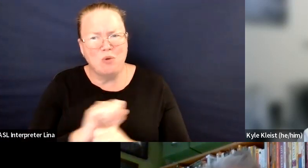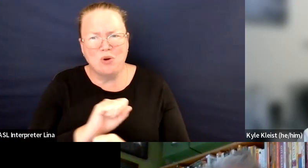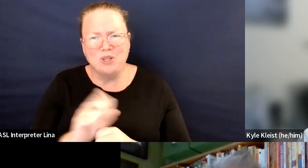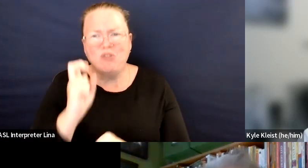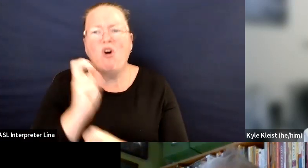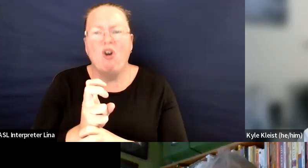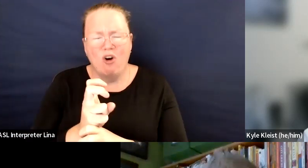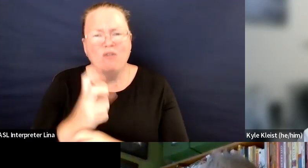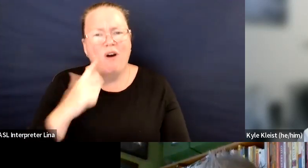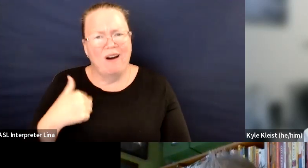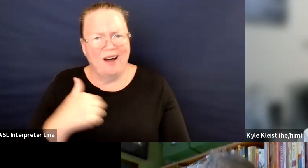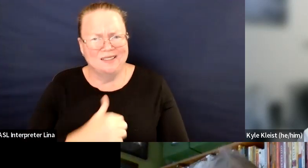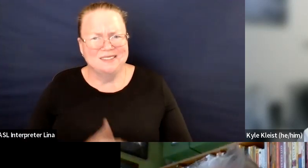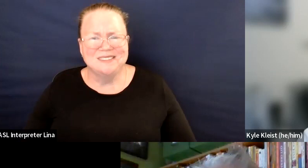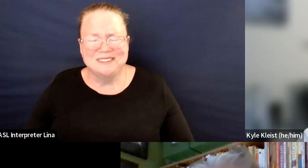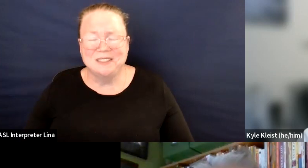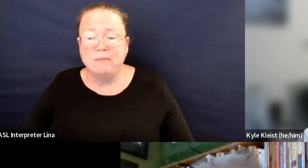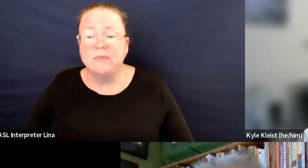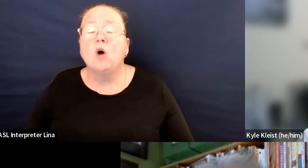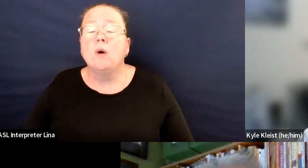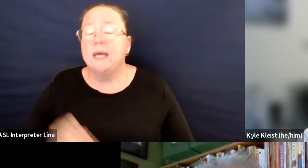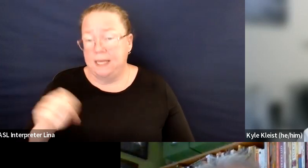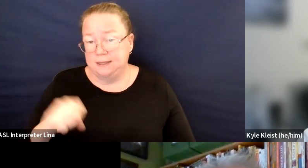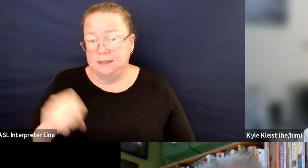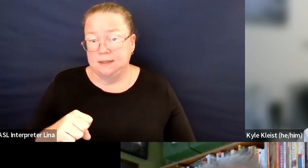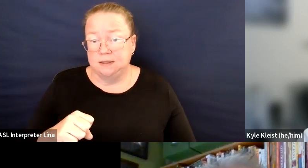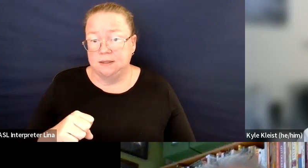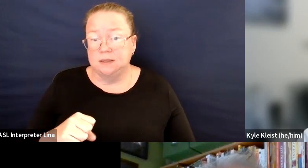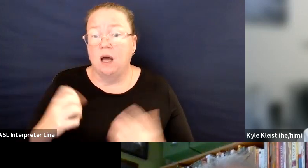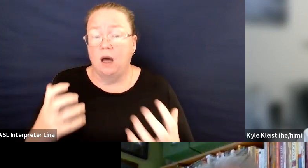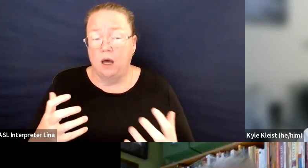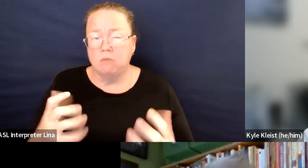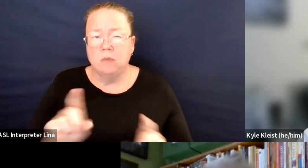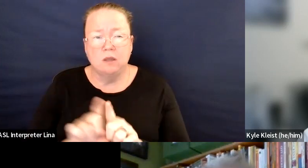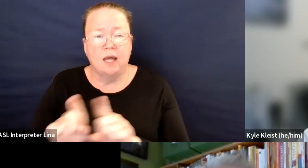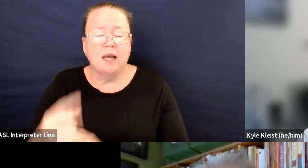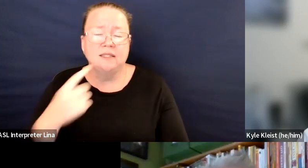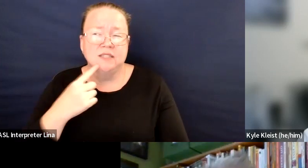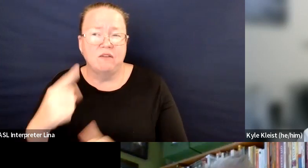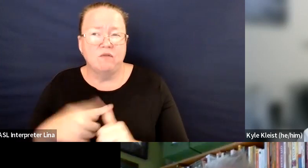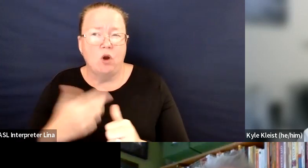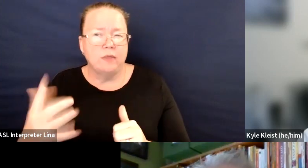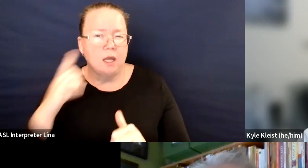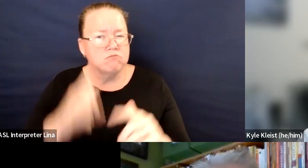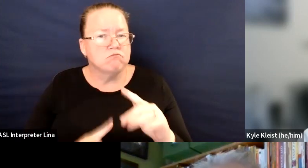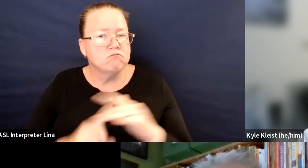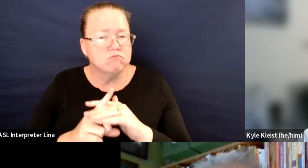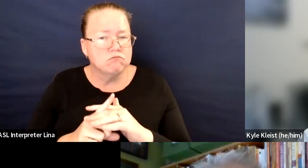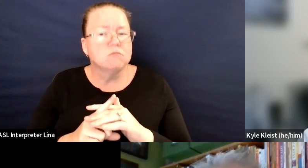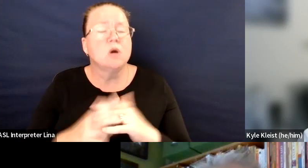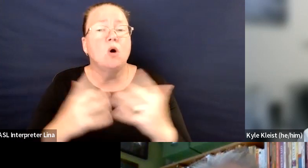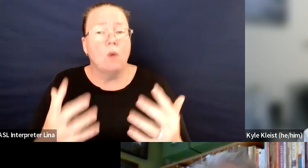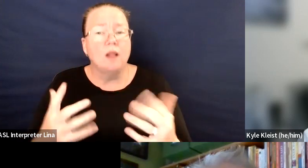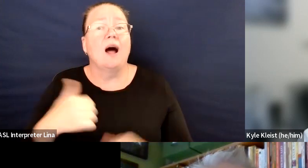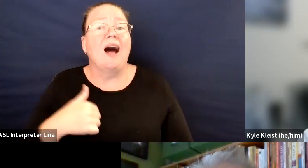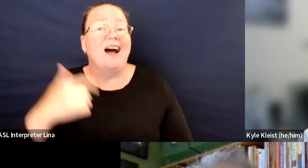for us. So yes, as I say, the first thing that comes to my mind is, well, I